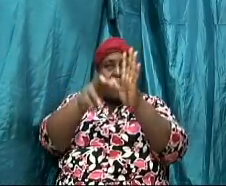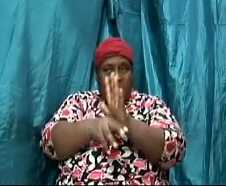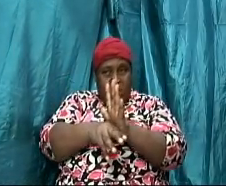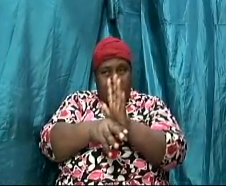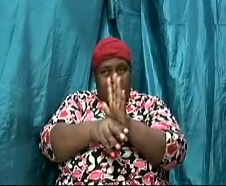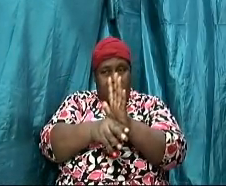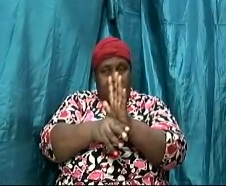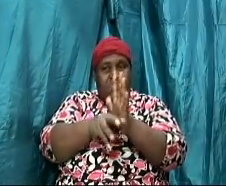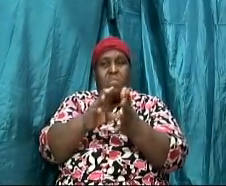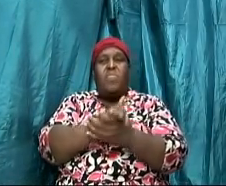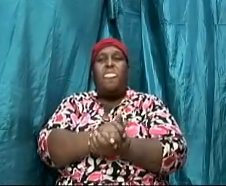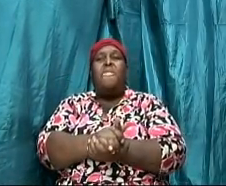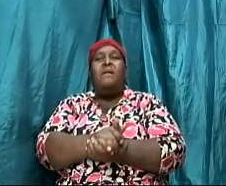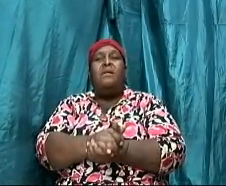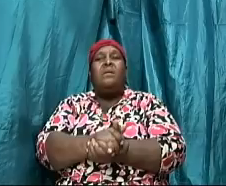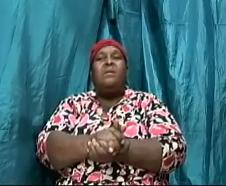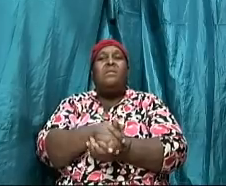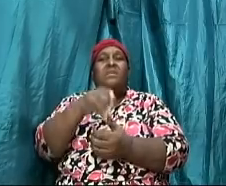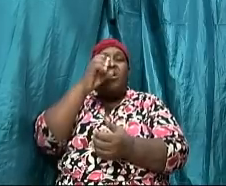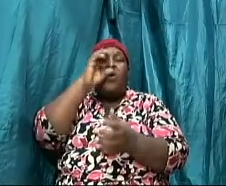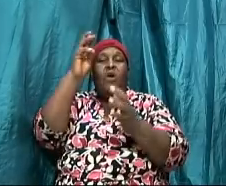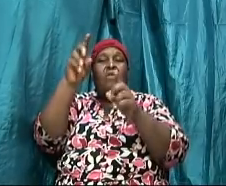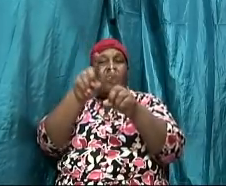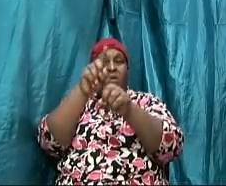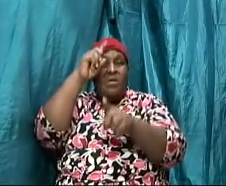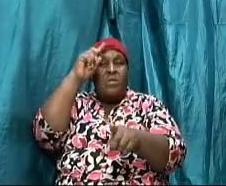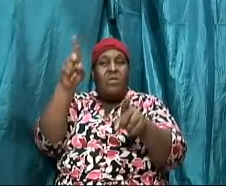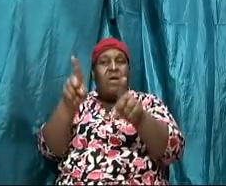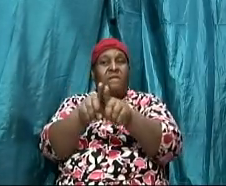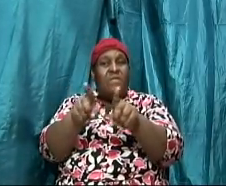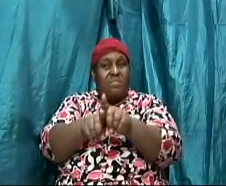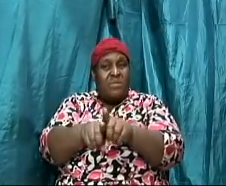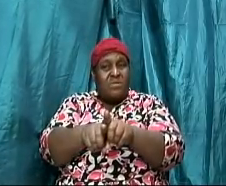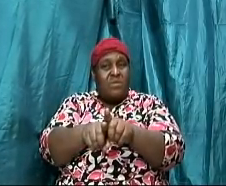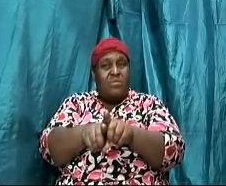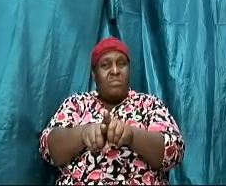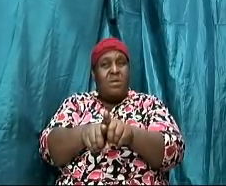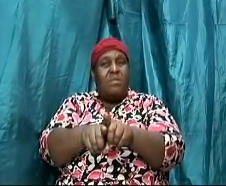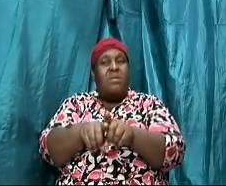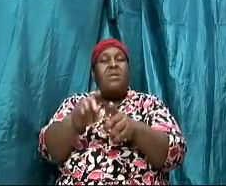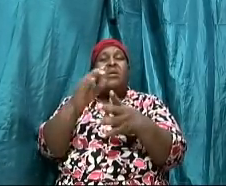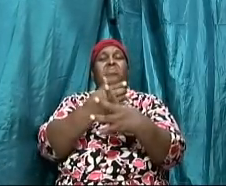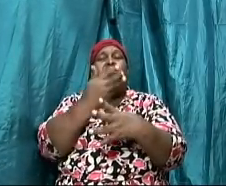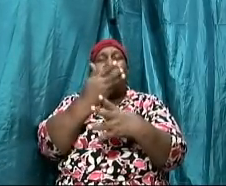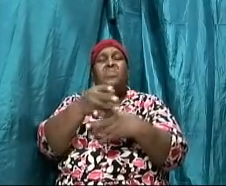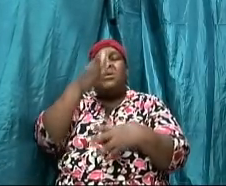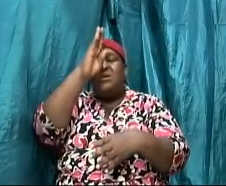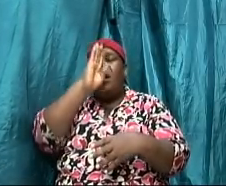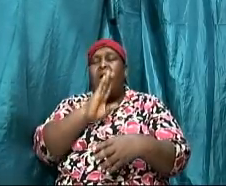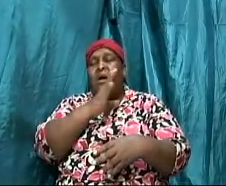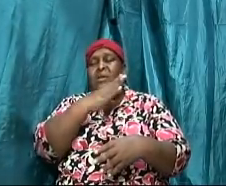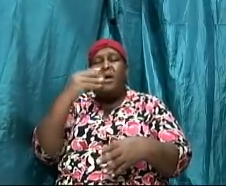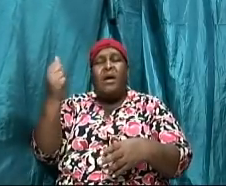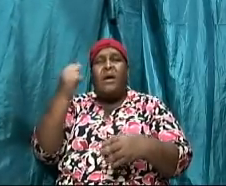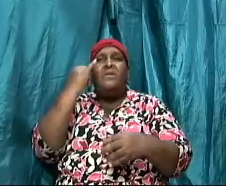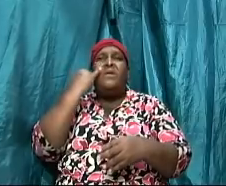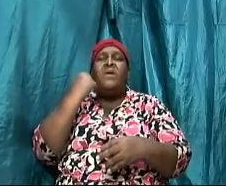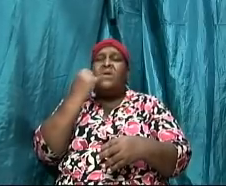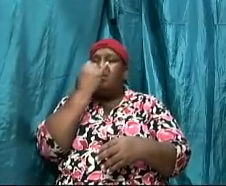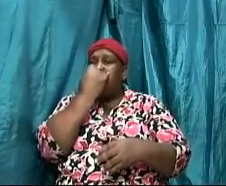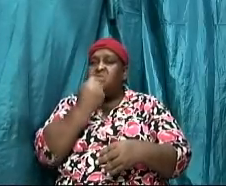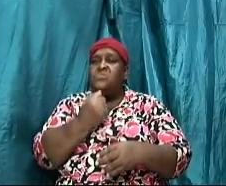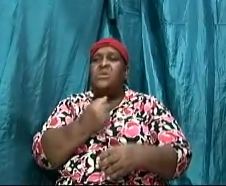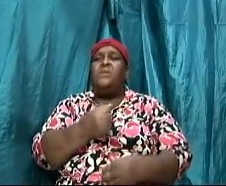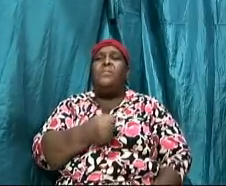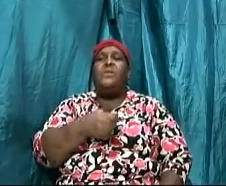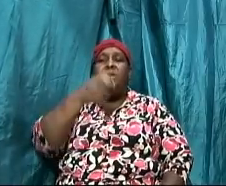of the covenant. It's the covenant between God and Israel. Let's look at another verse. Exodus chapter 31 and